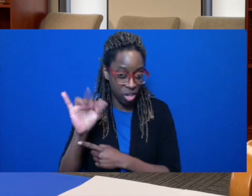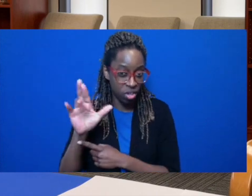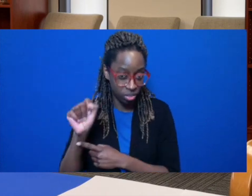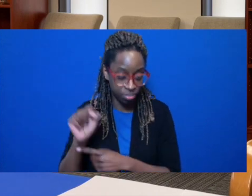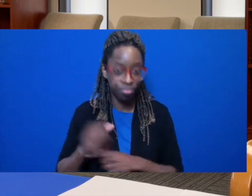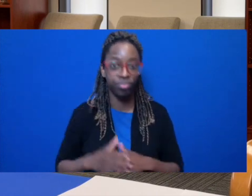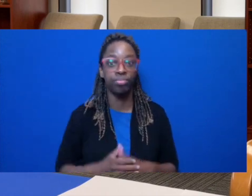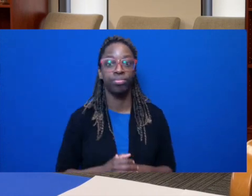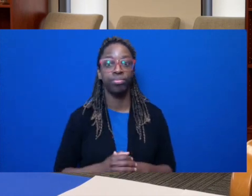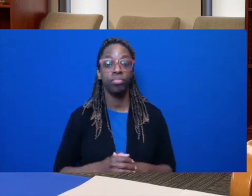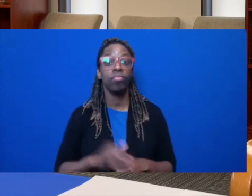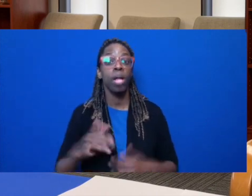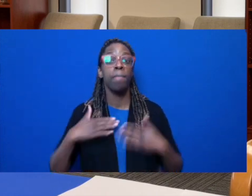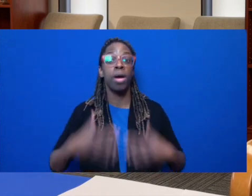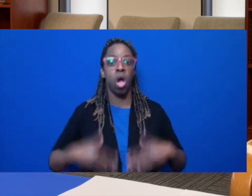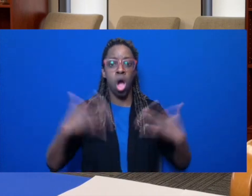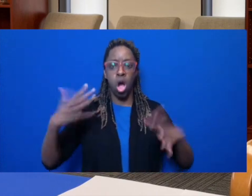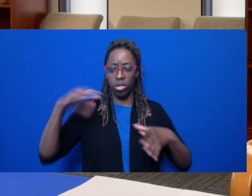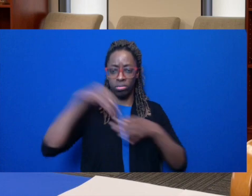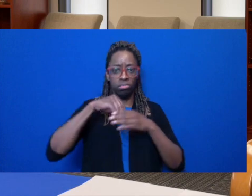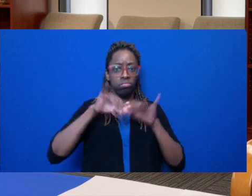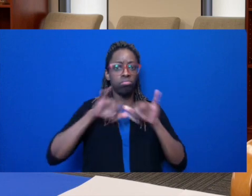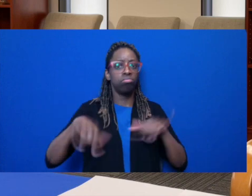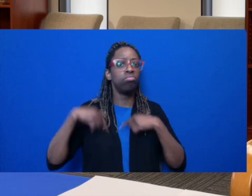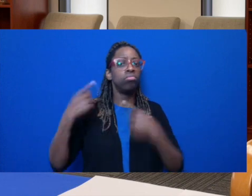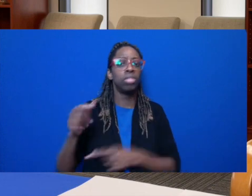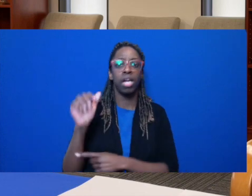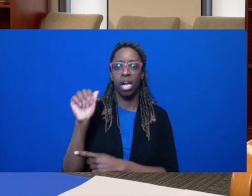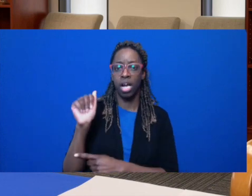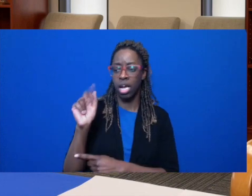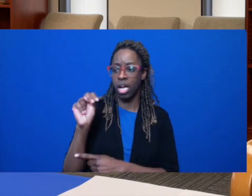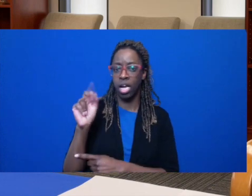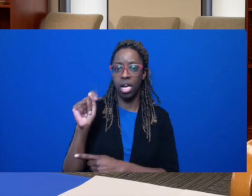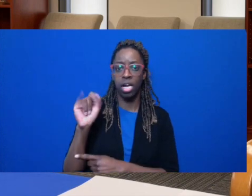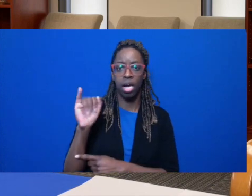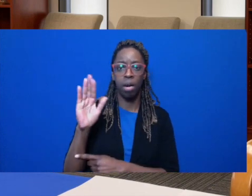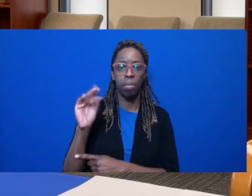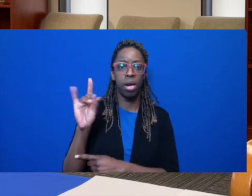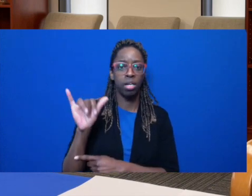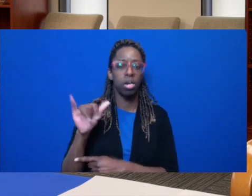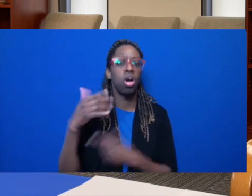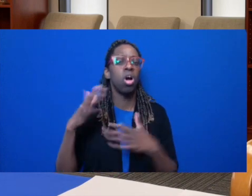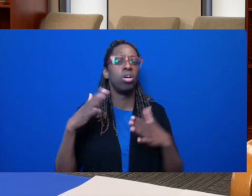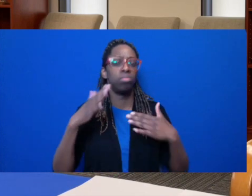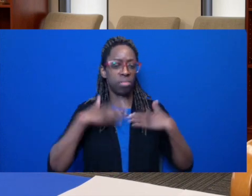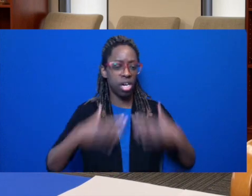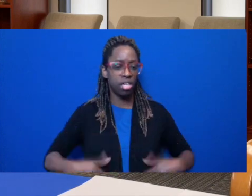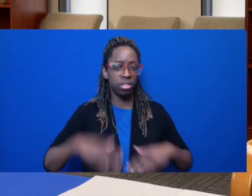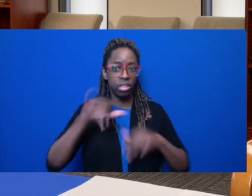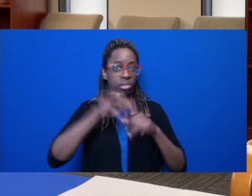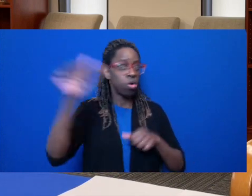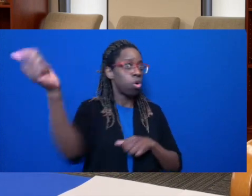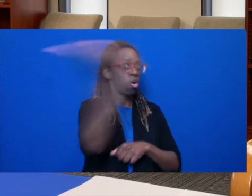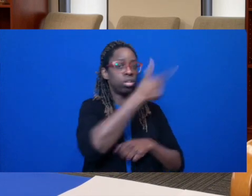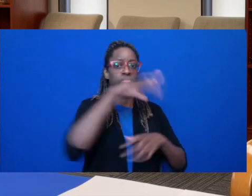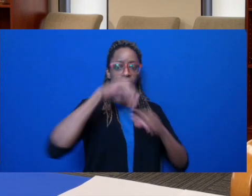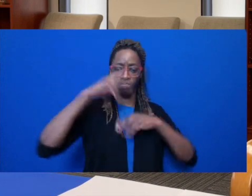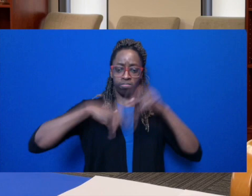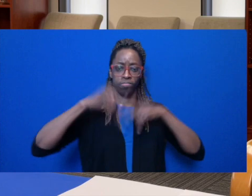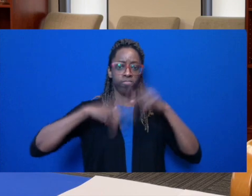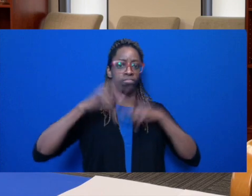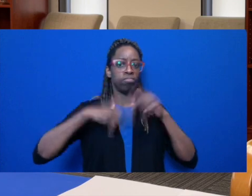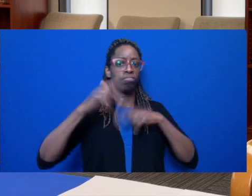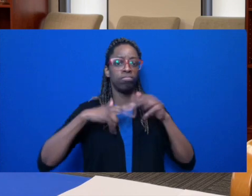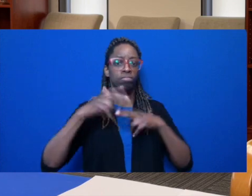infections in the world, in our bodies. And what happens is, right, if you think about it, viruses and bacteria are so small, they're much